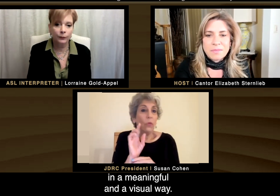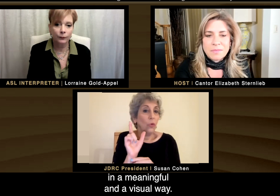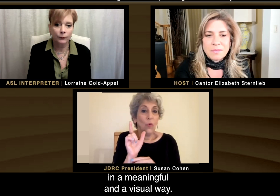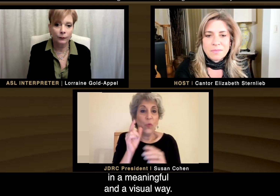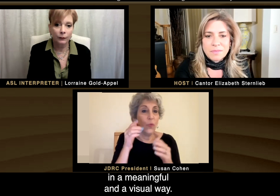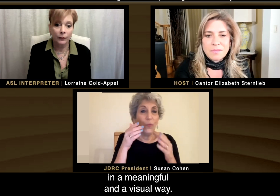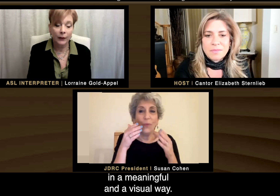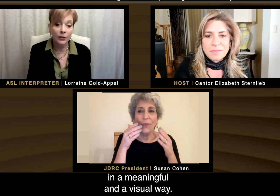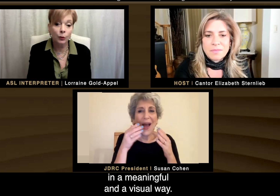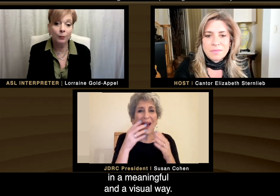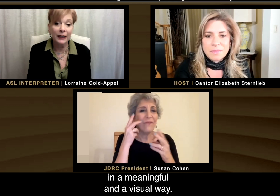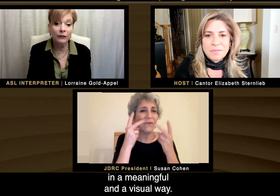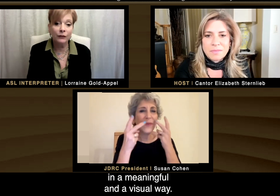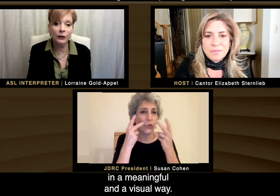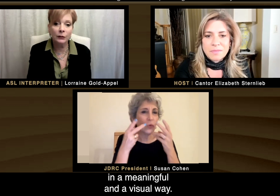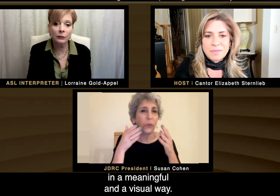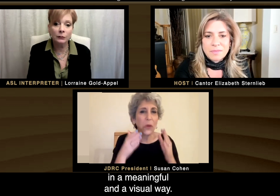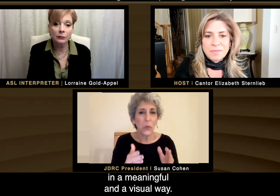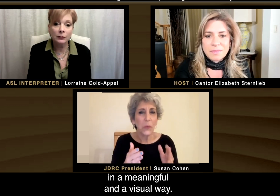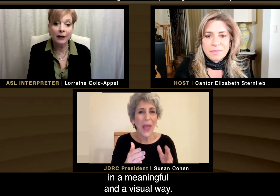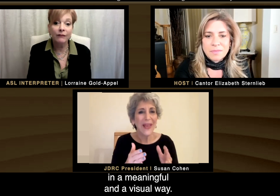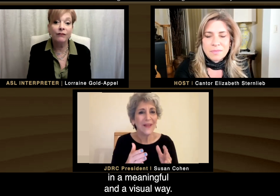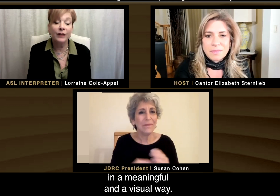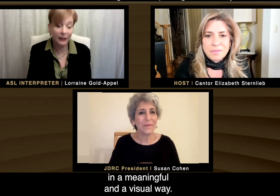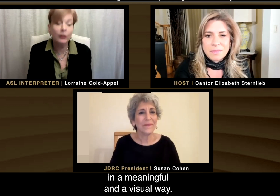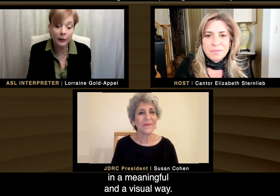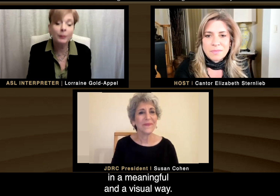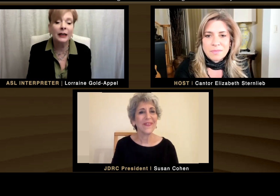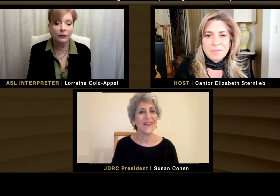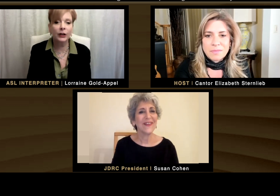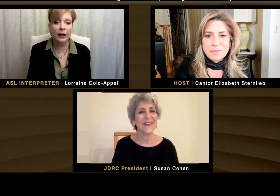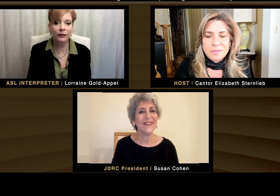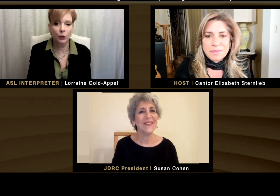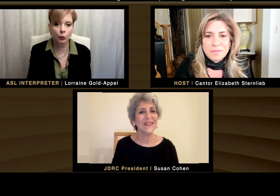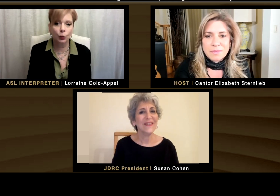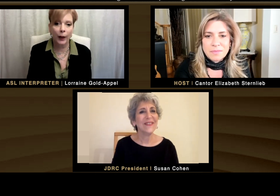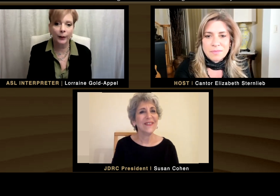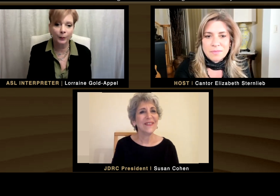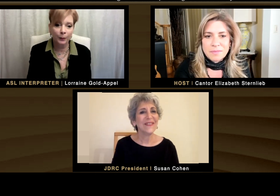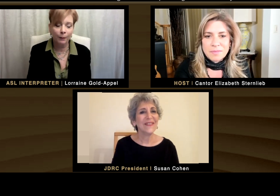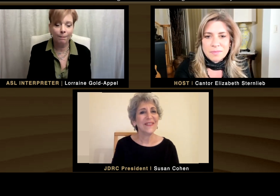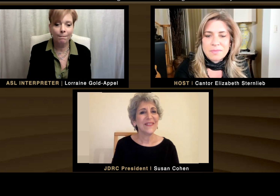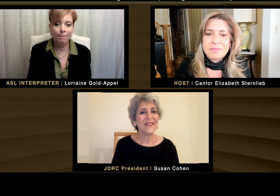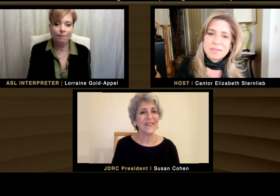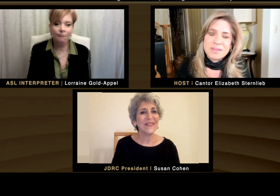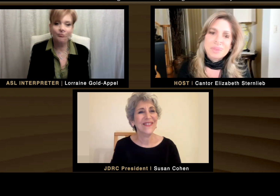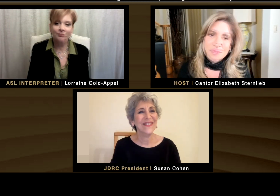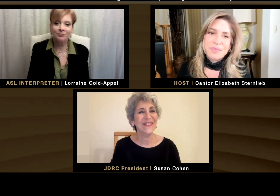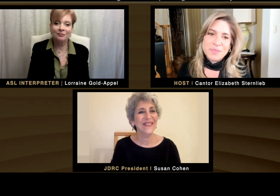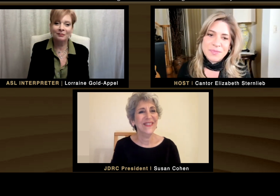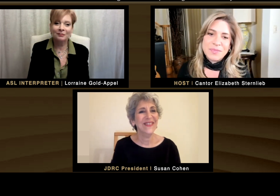Judaism, and to a meaningful and in a meaningful and visual way.